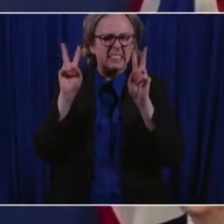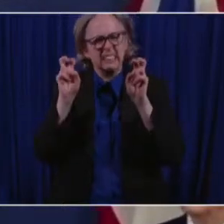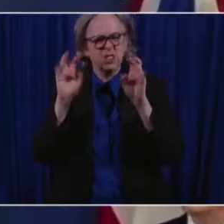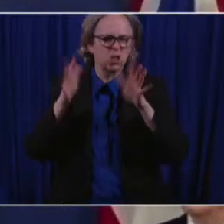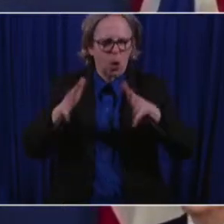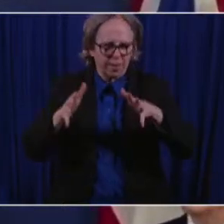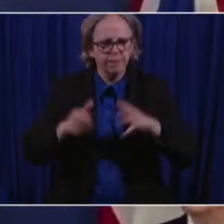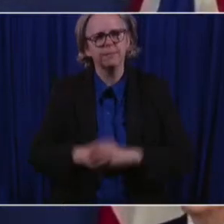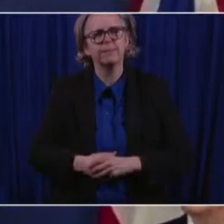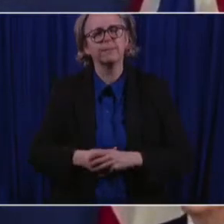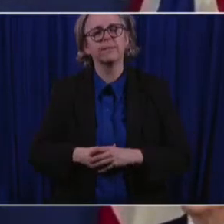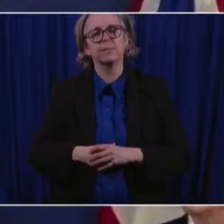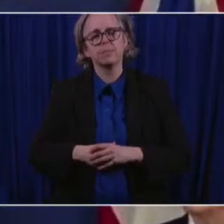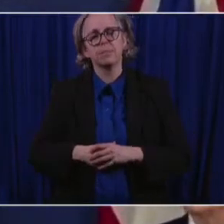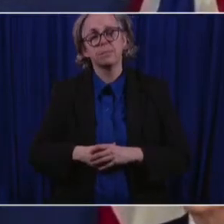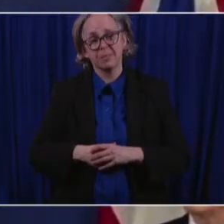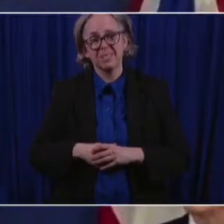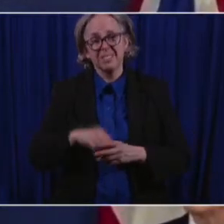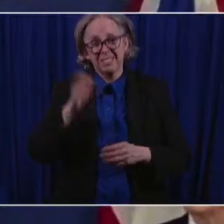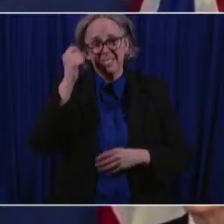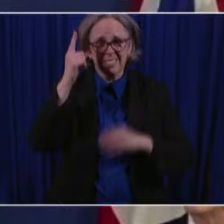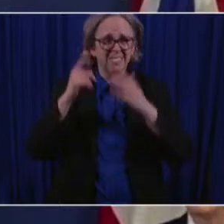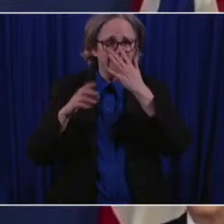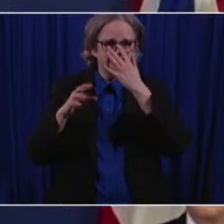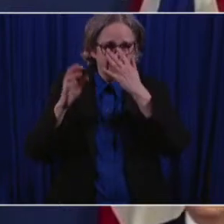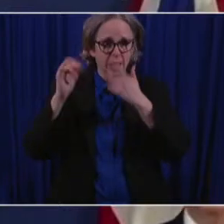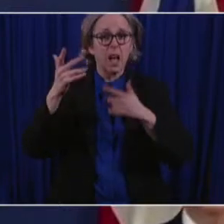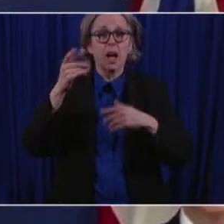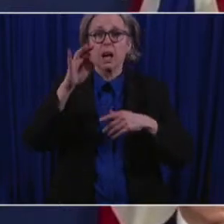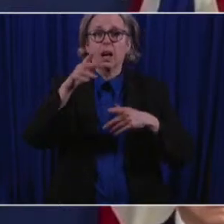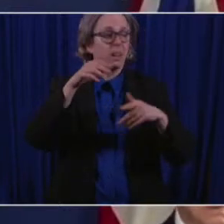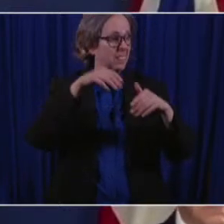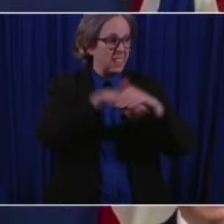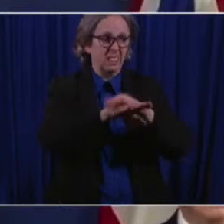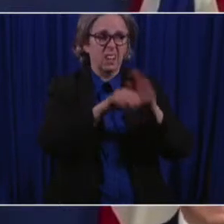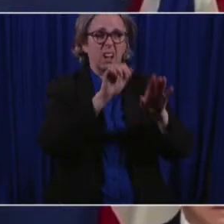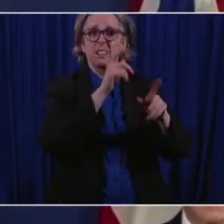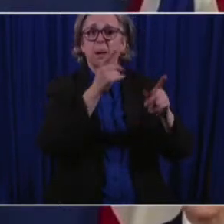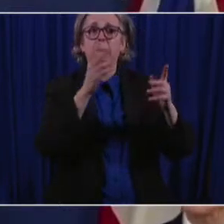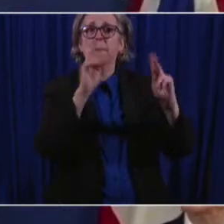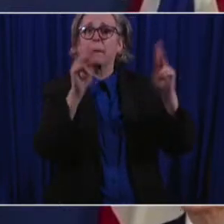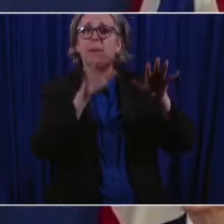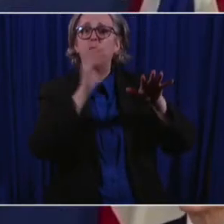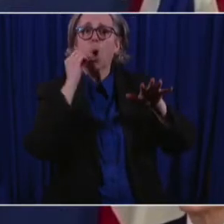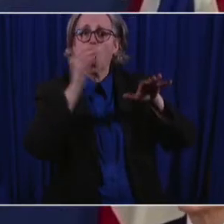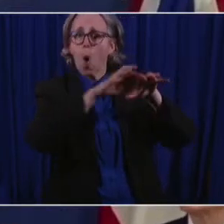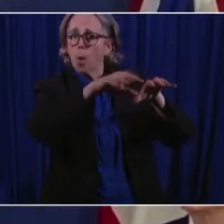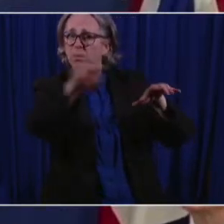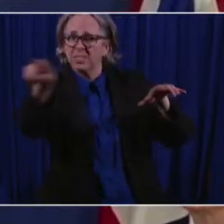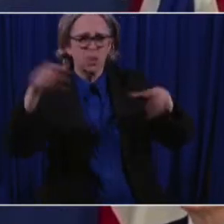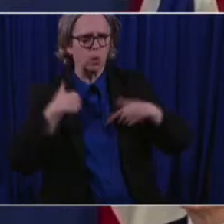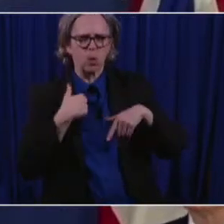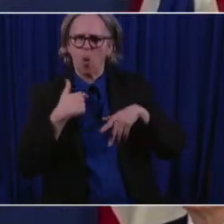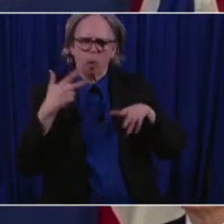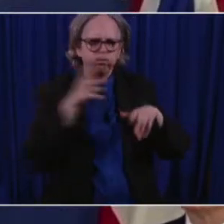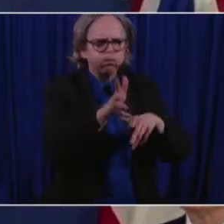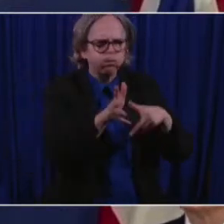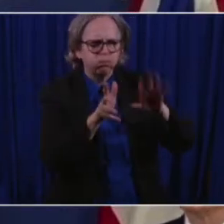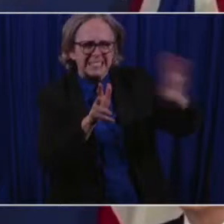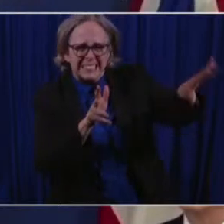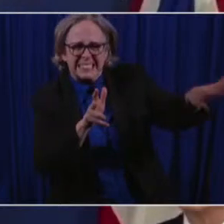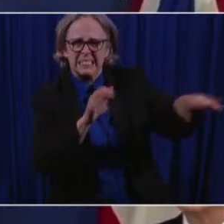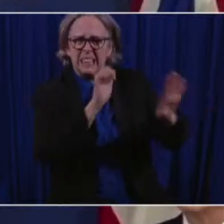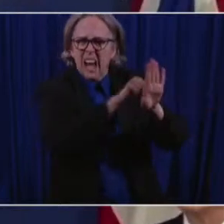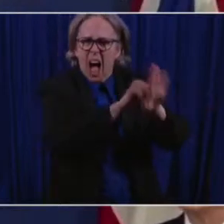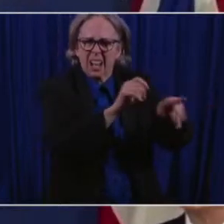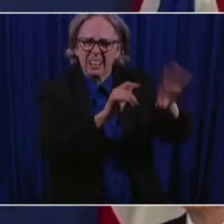because we're starting to go door to door. I think Wednesday is the date we have in mind. We're going to start going door to door, and if we encounter someone who